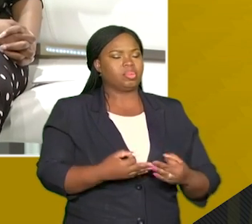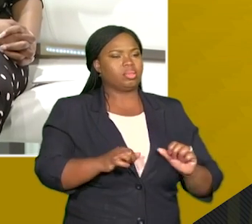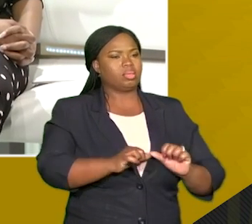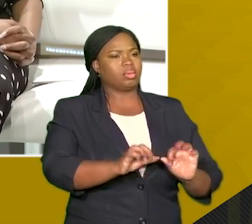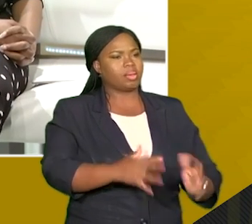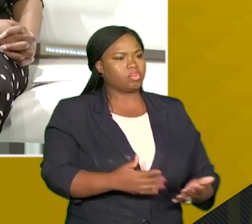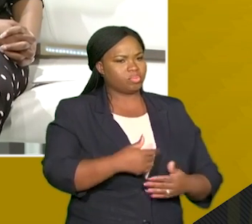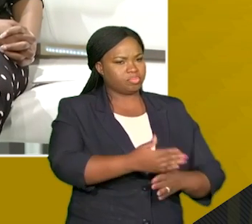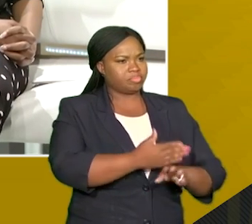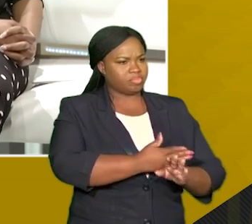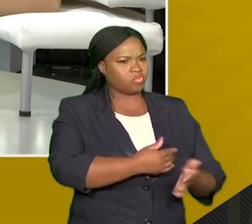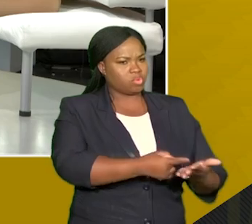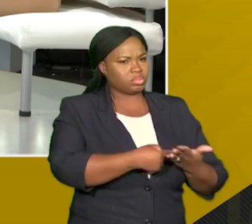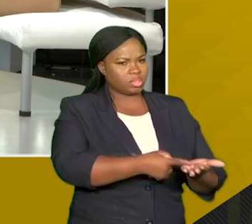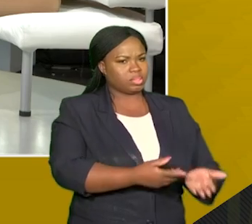qhubega bjang?